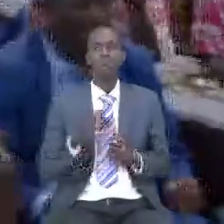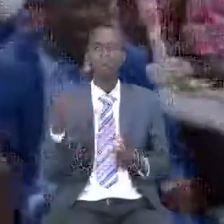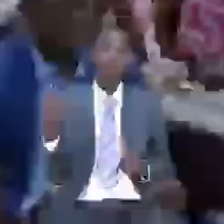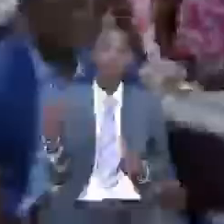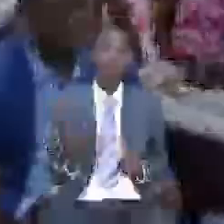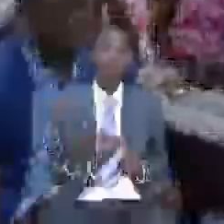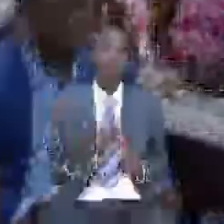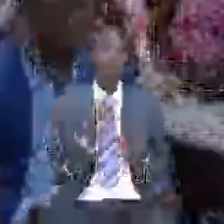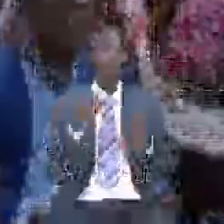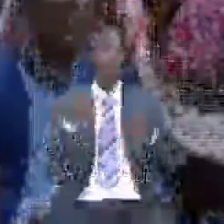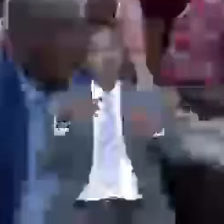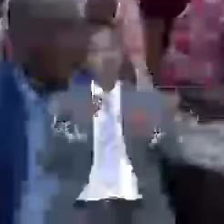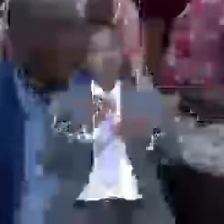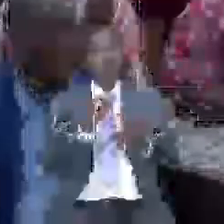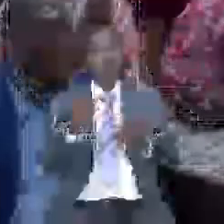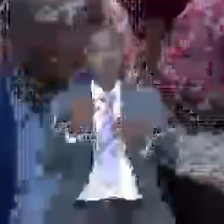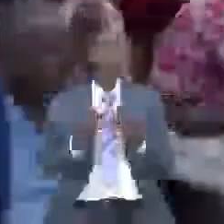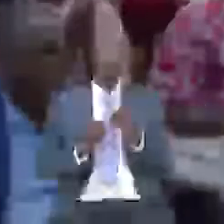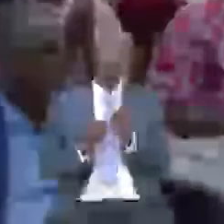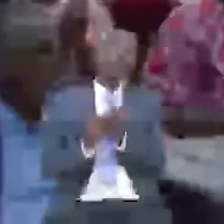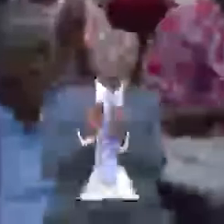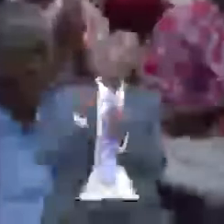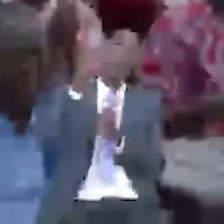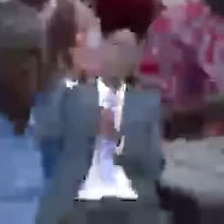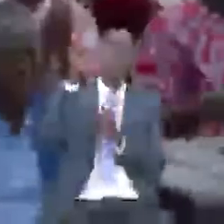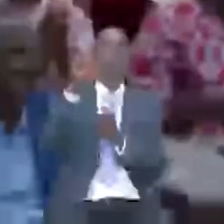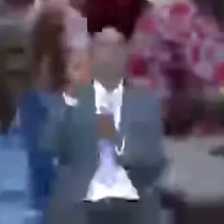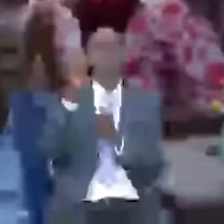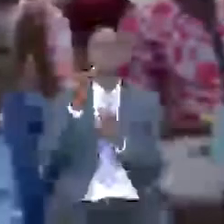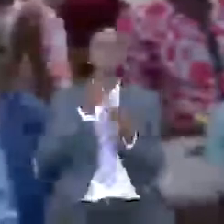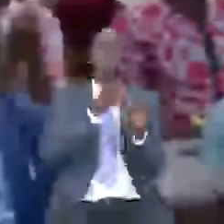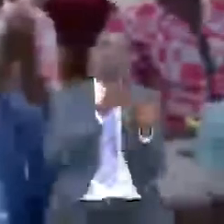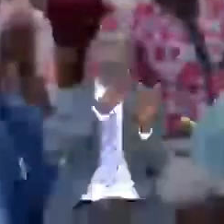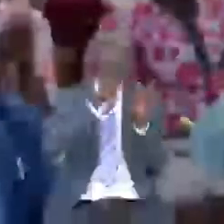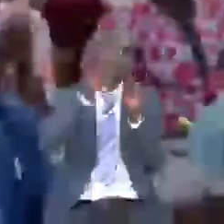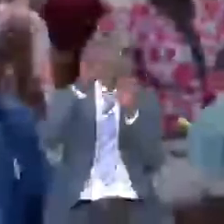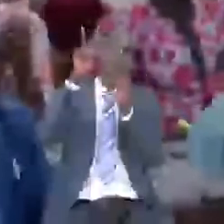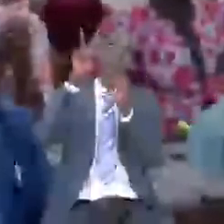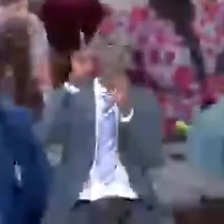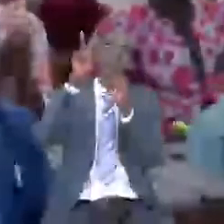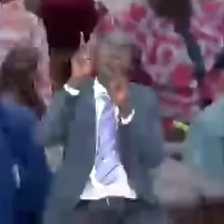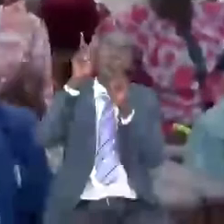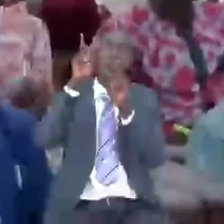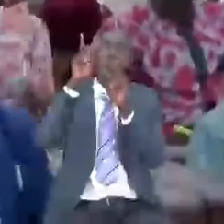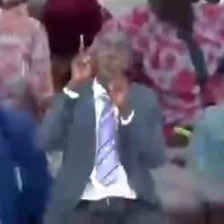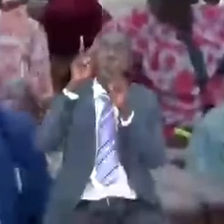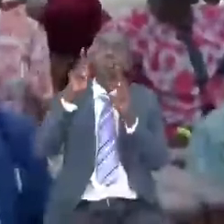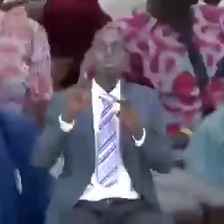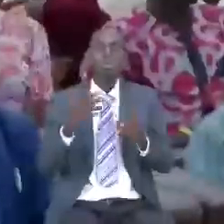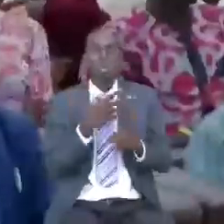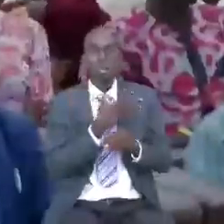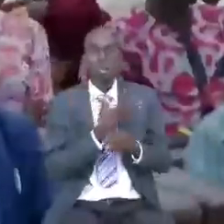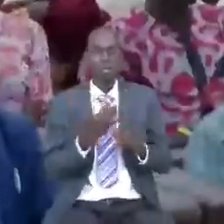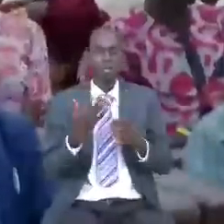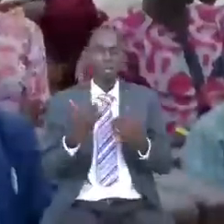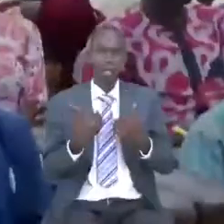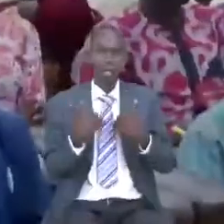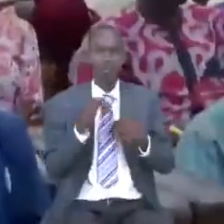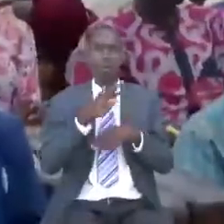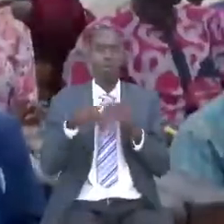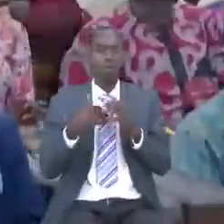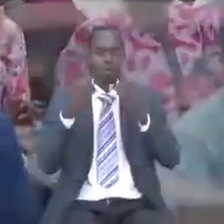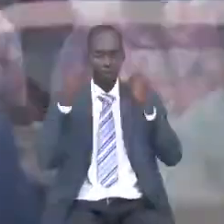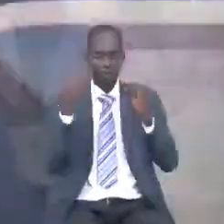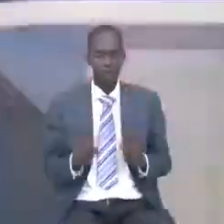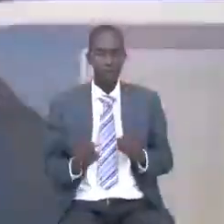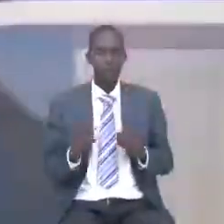always going forward, looking up, having all the power it takes to take